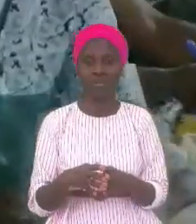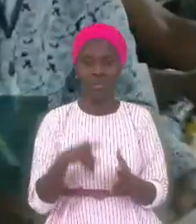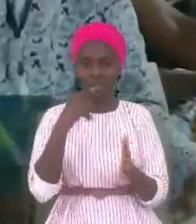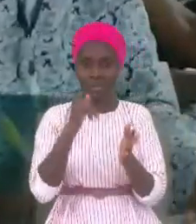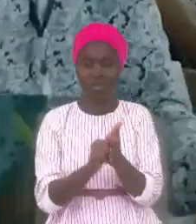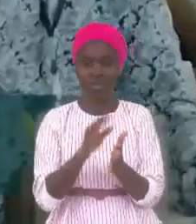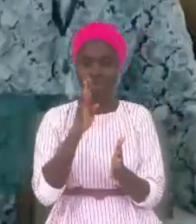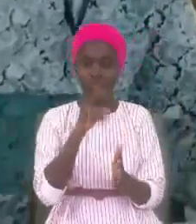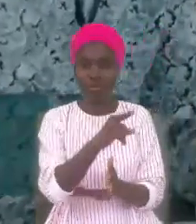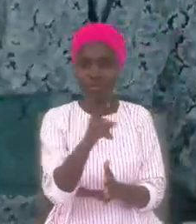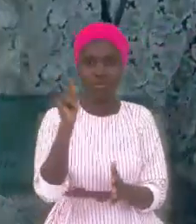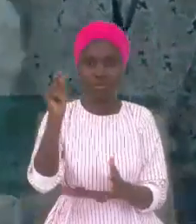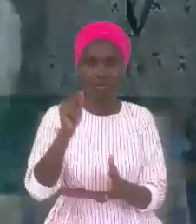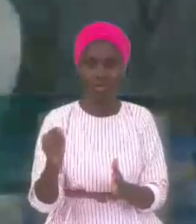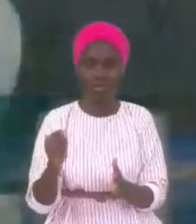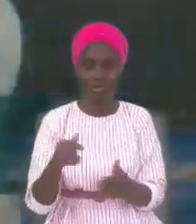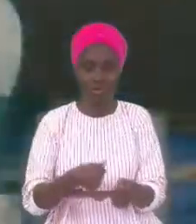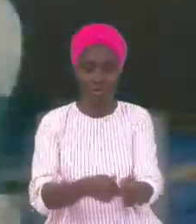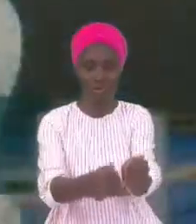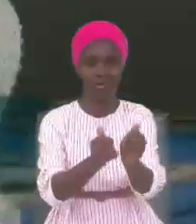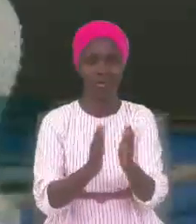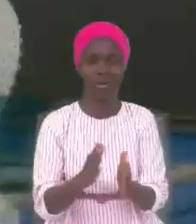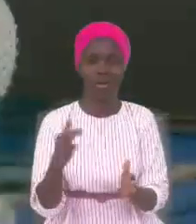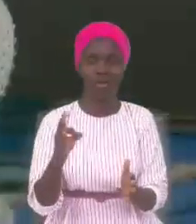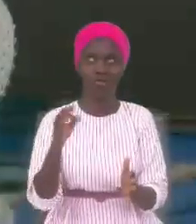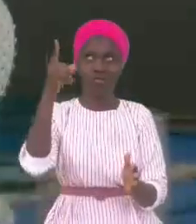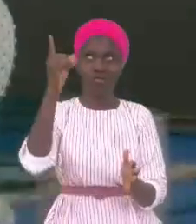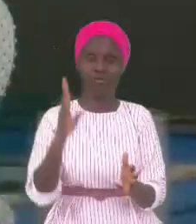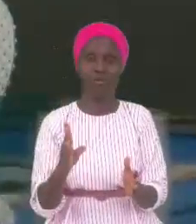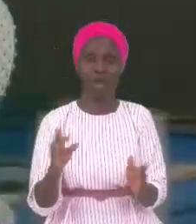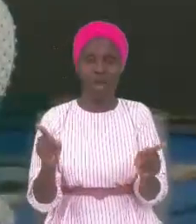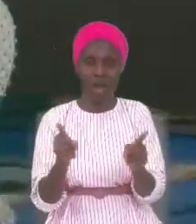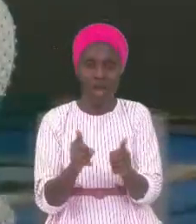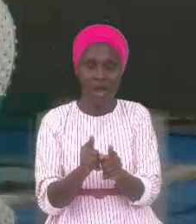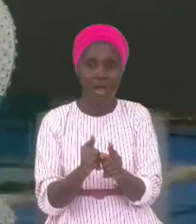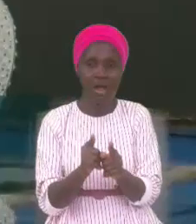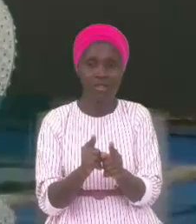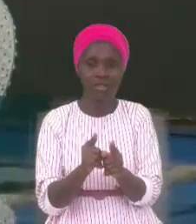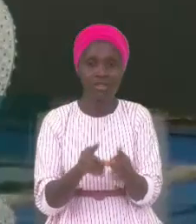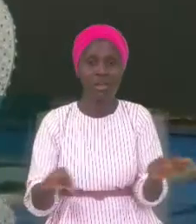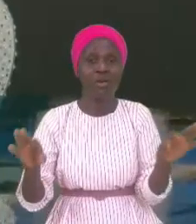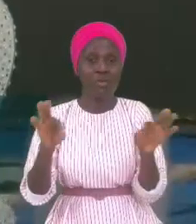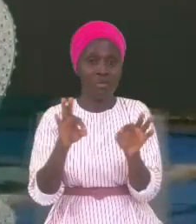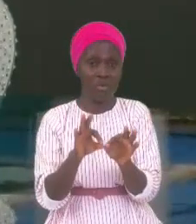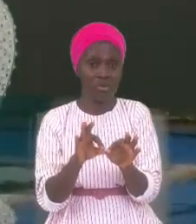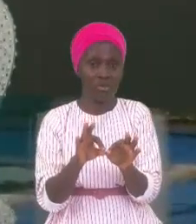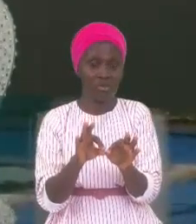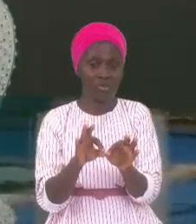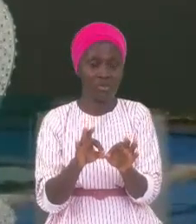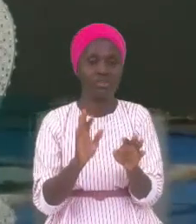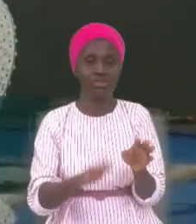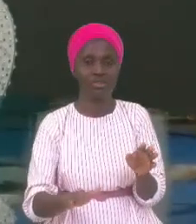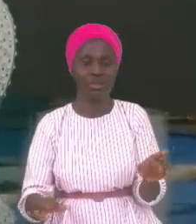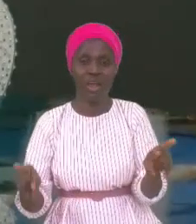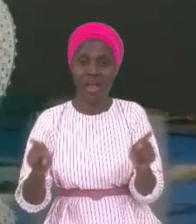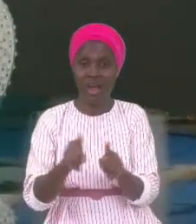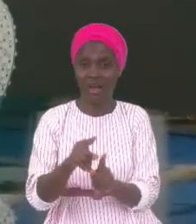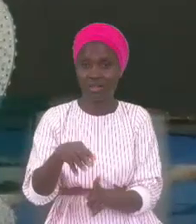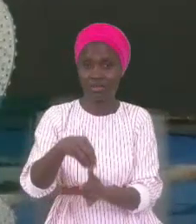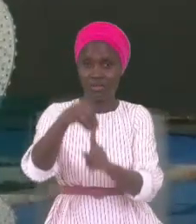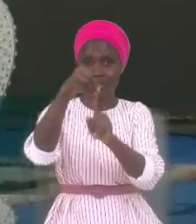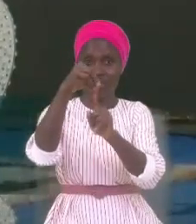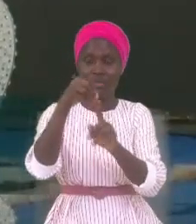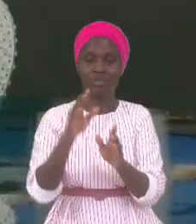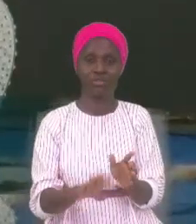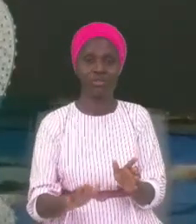of God as dear children, as precious children, as peculiar children,